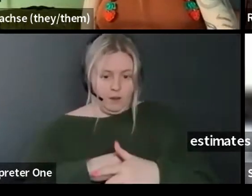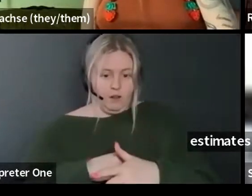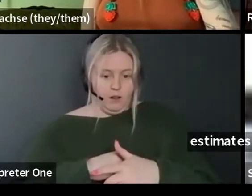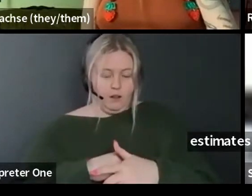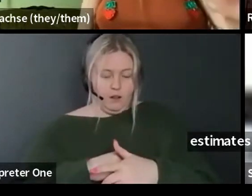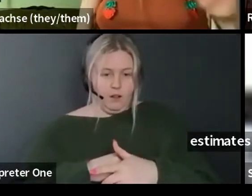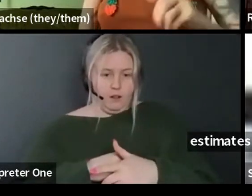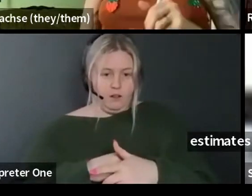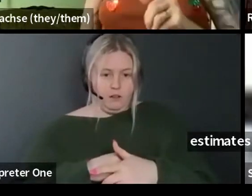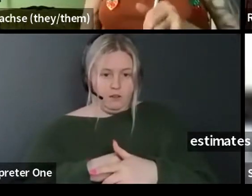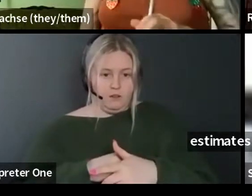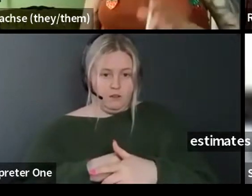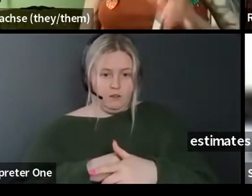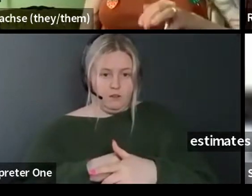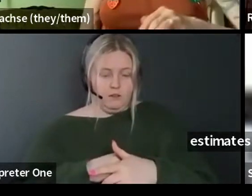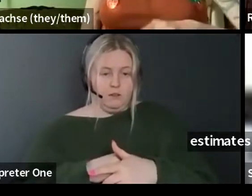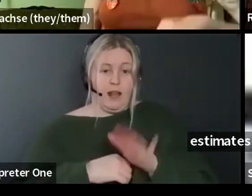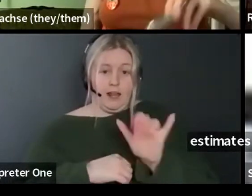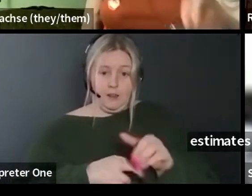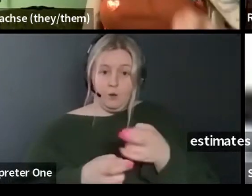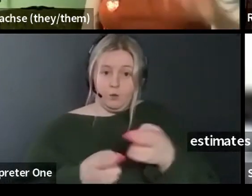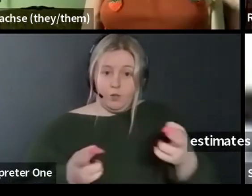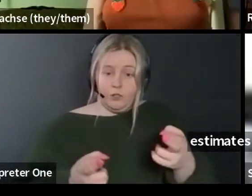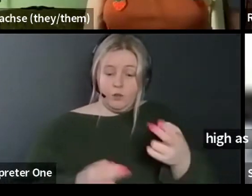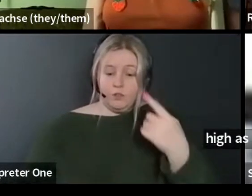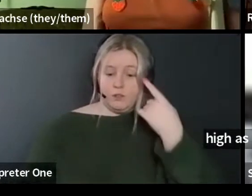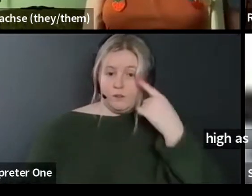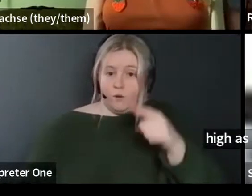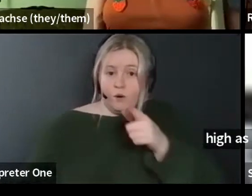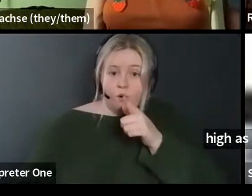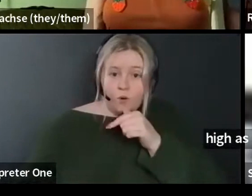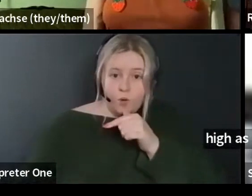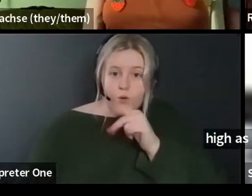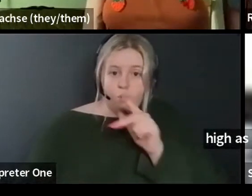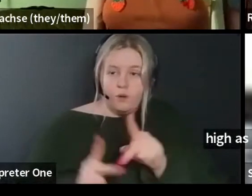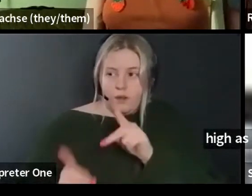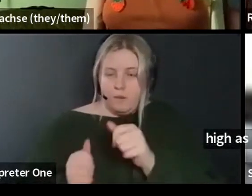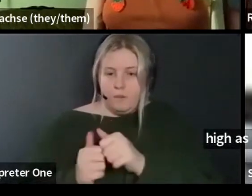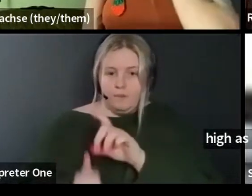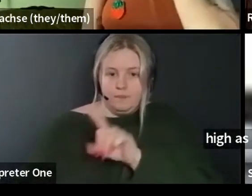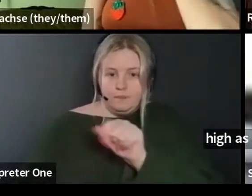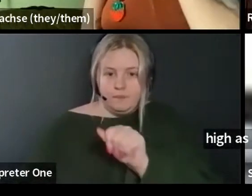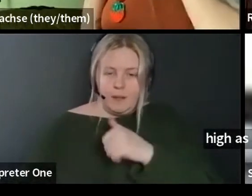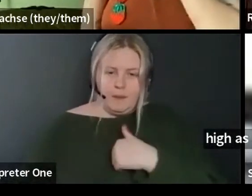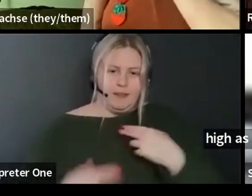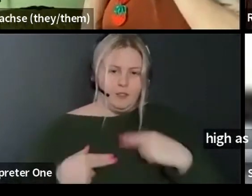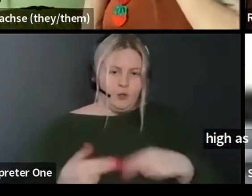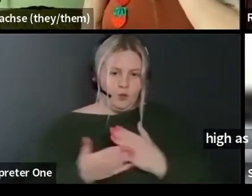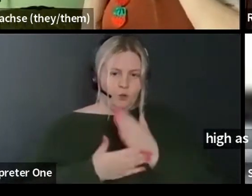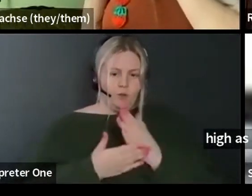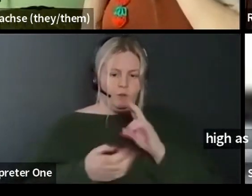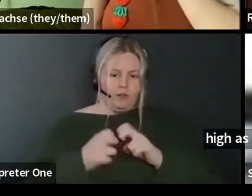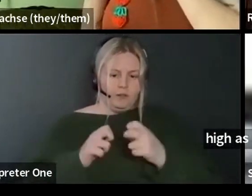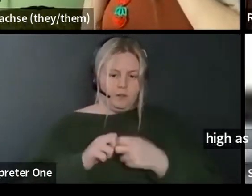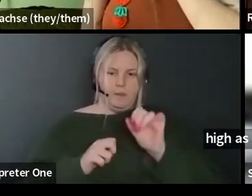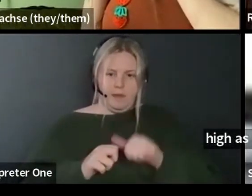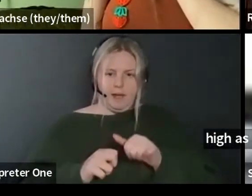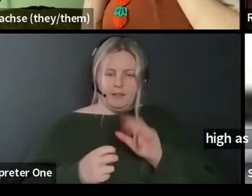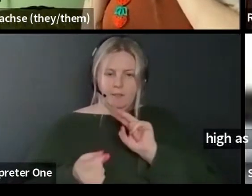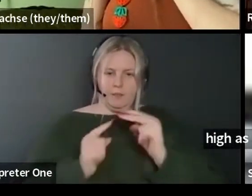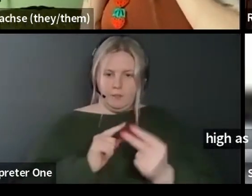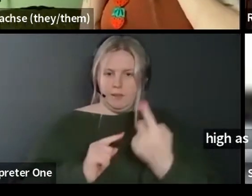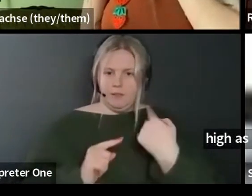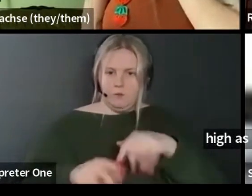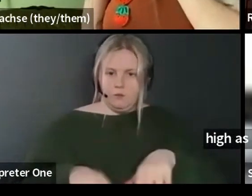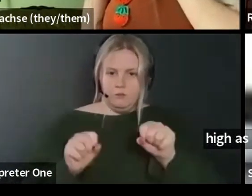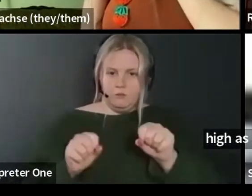resources absolutely belong to people who are disabled, and this is a human rights issue. That's really the way we should be thinking about this. We could be